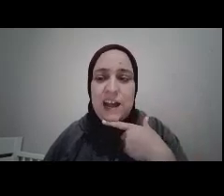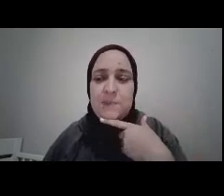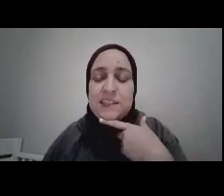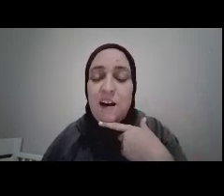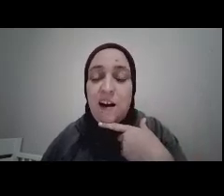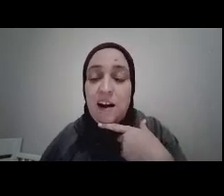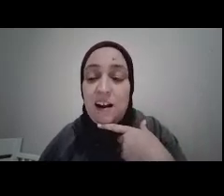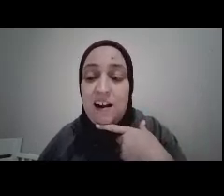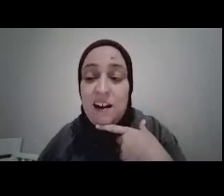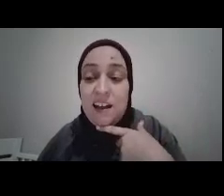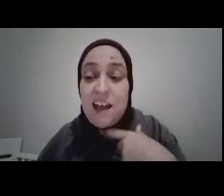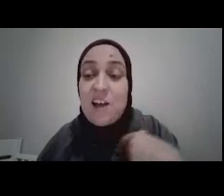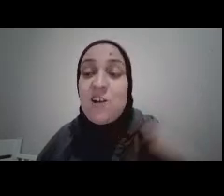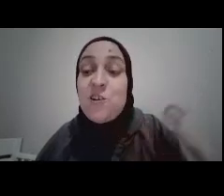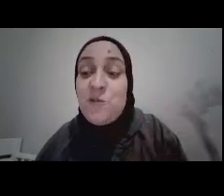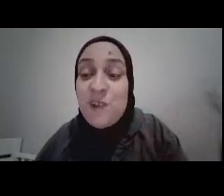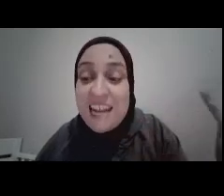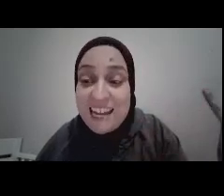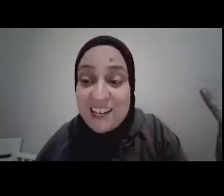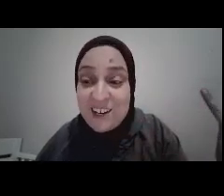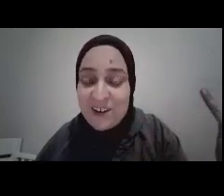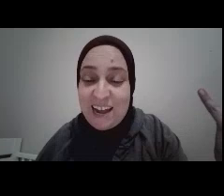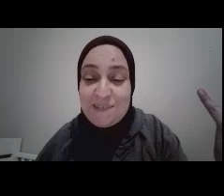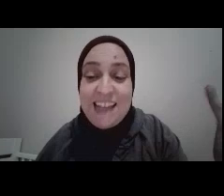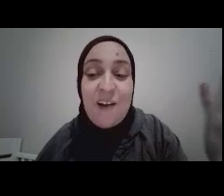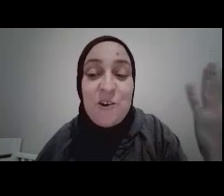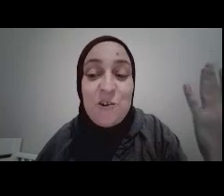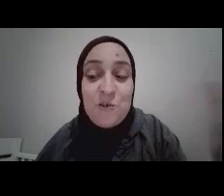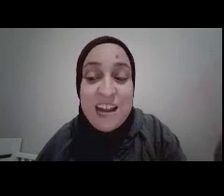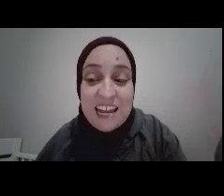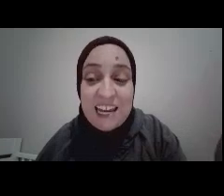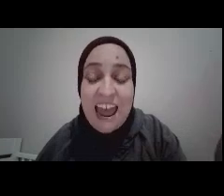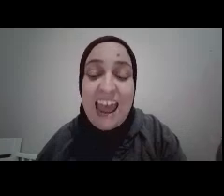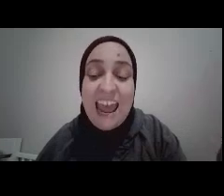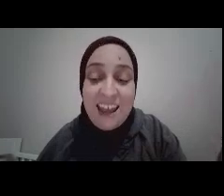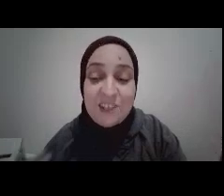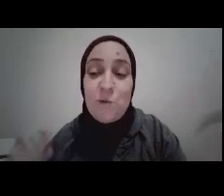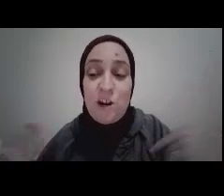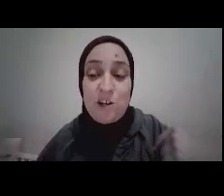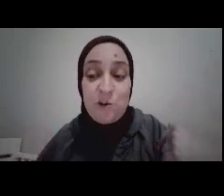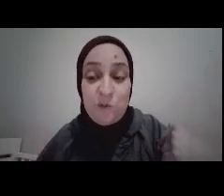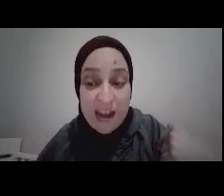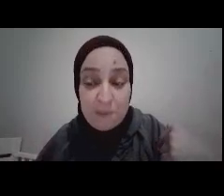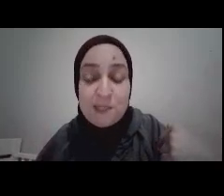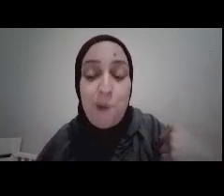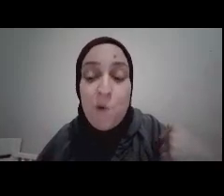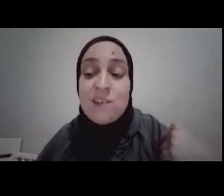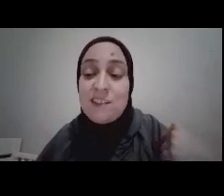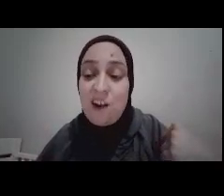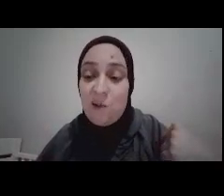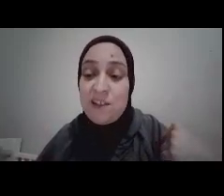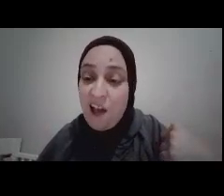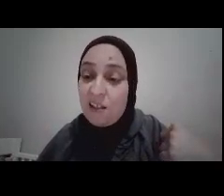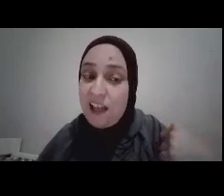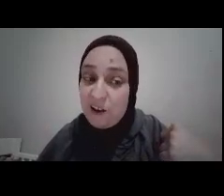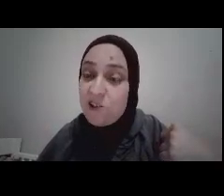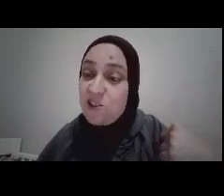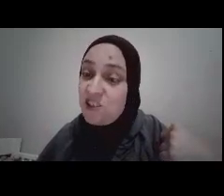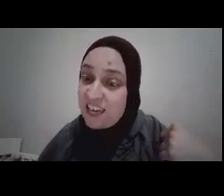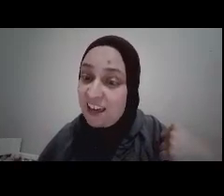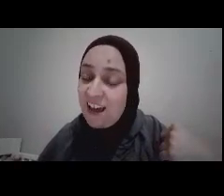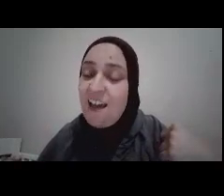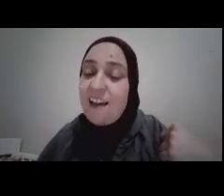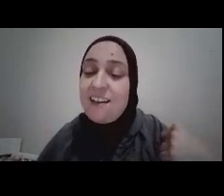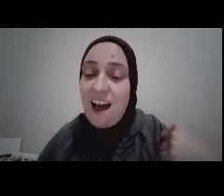These grapes are green grapes. Now, green and the word grapes both start with that letter